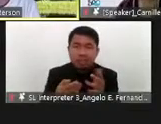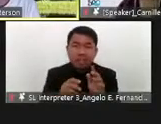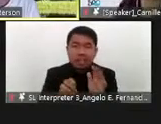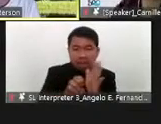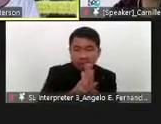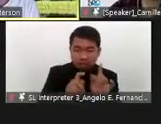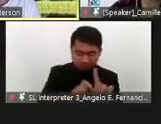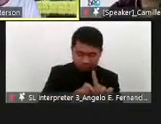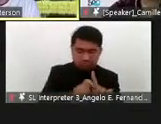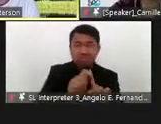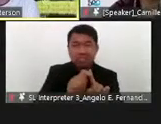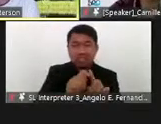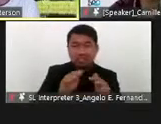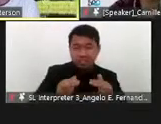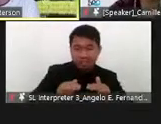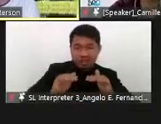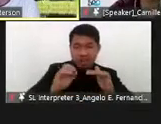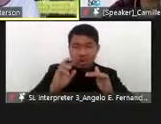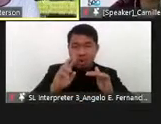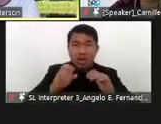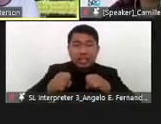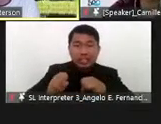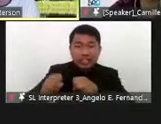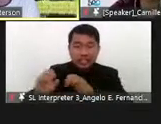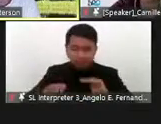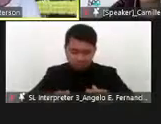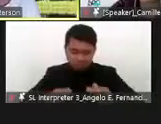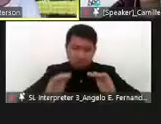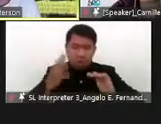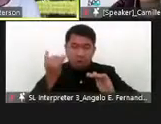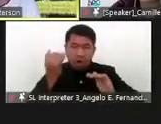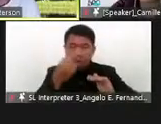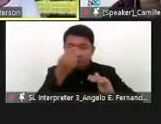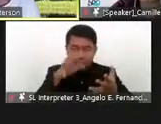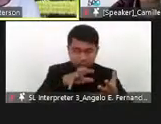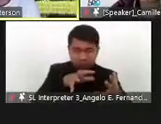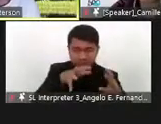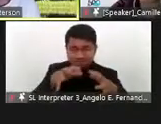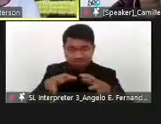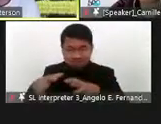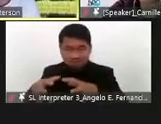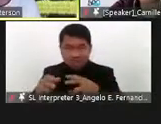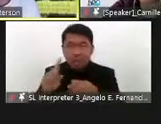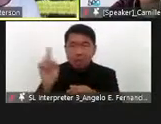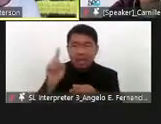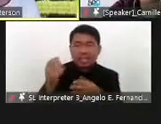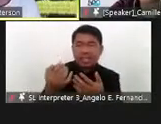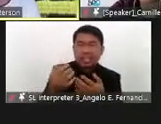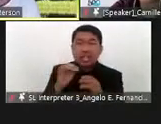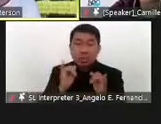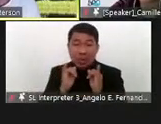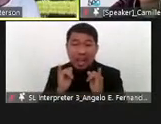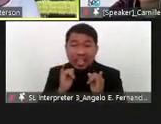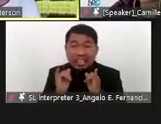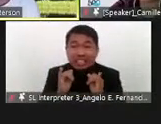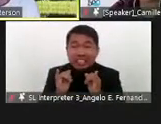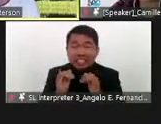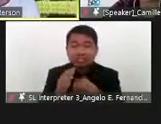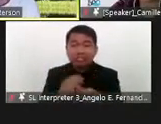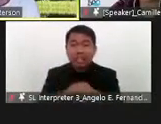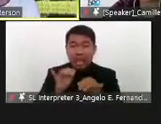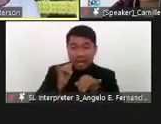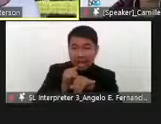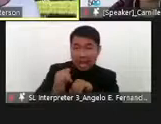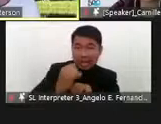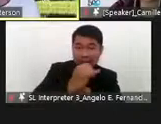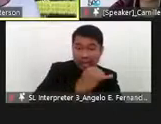rapidly or sea level rises rapidly because of collapses of both Arctic and Antarctic ice mass. So we